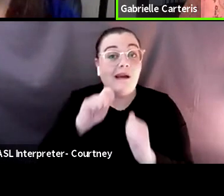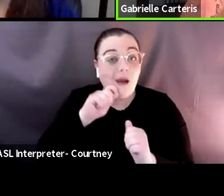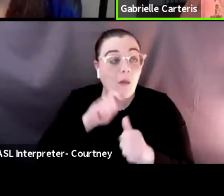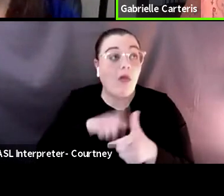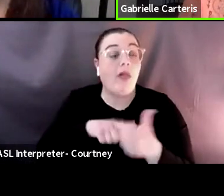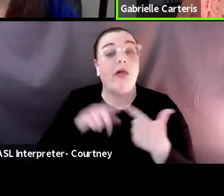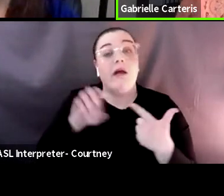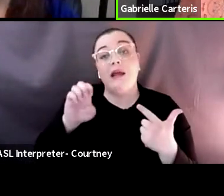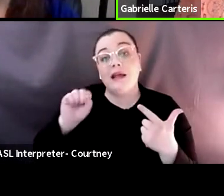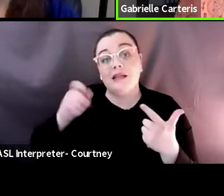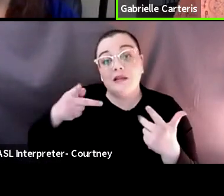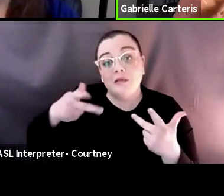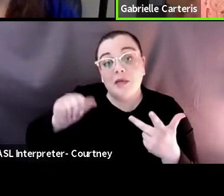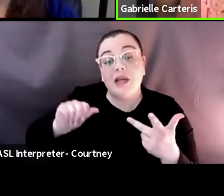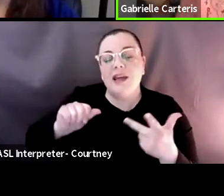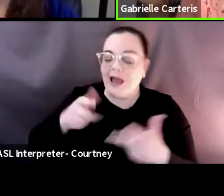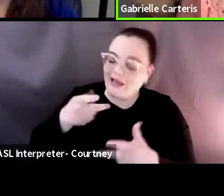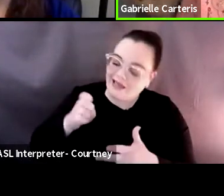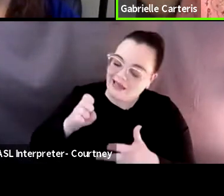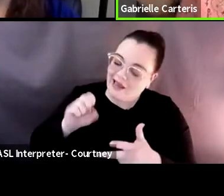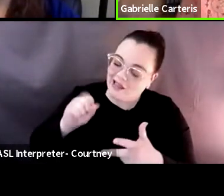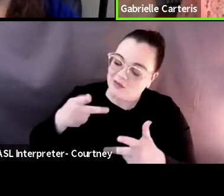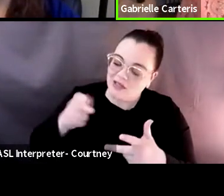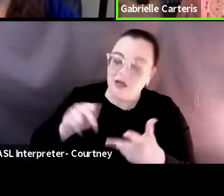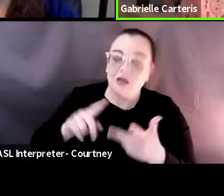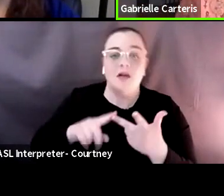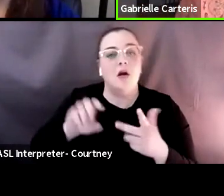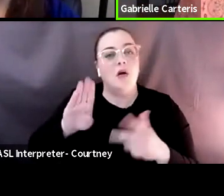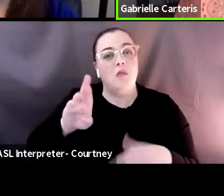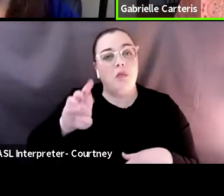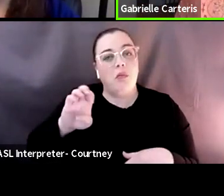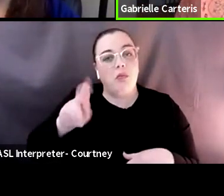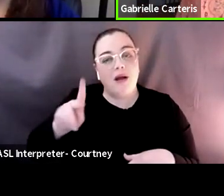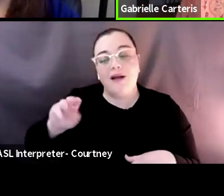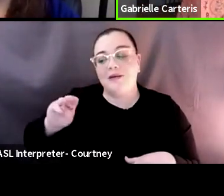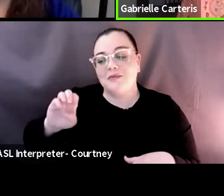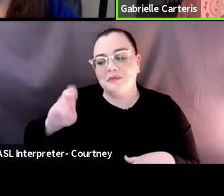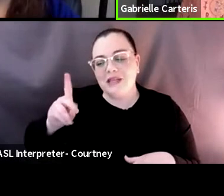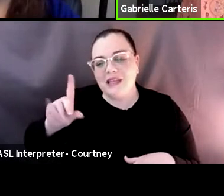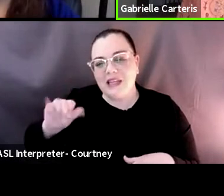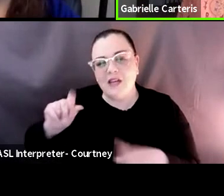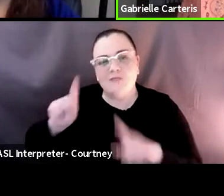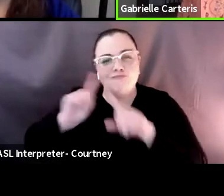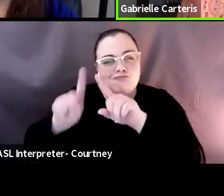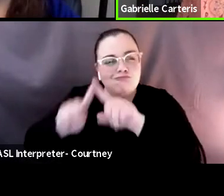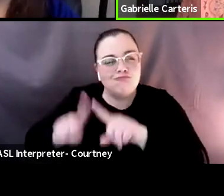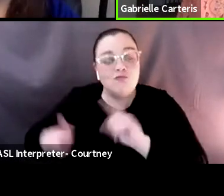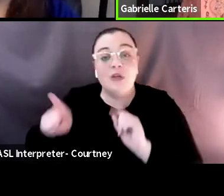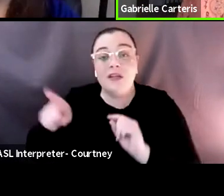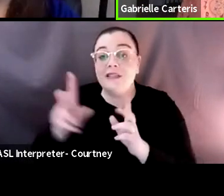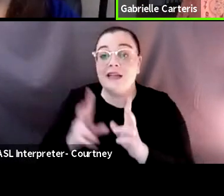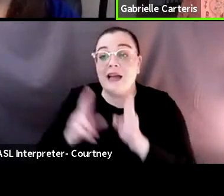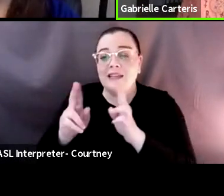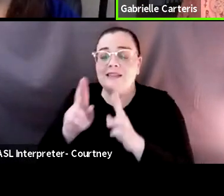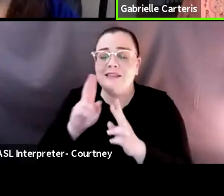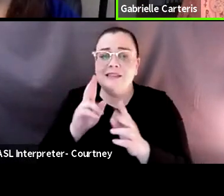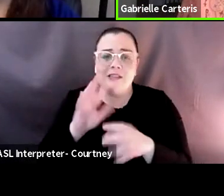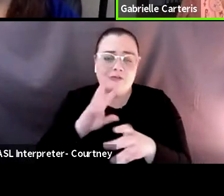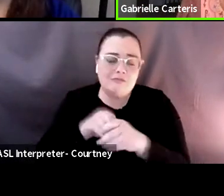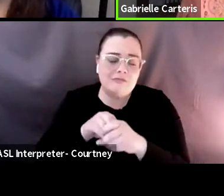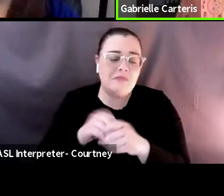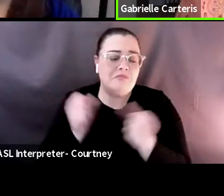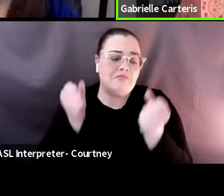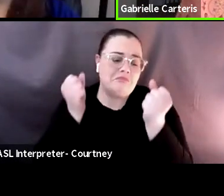ESPN, Glee, Break Media, which that's just naming a few. He has edited or colored hundreds of shorts, features, web series,